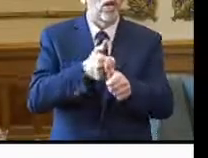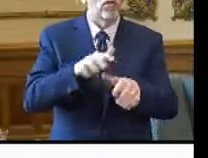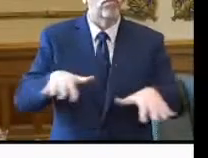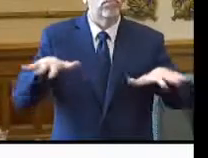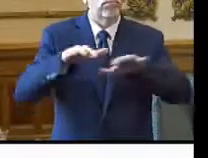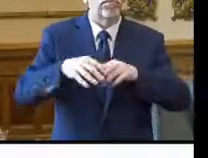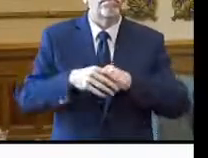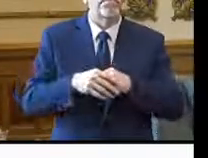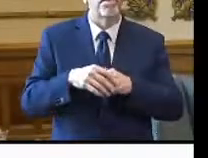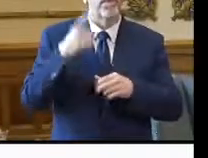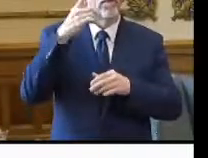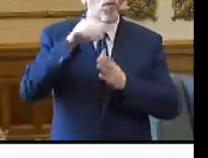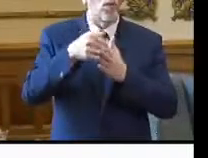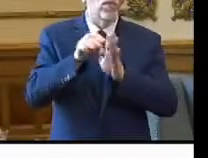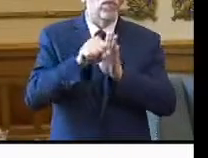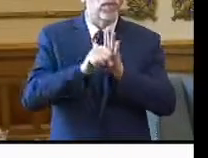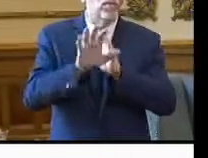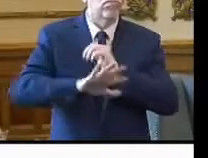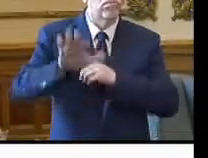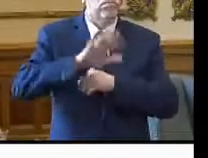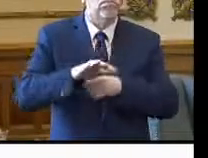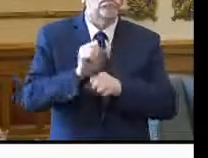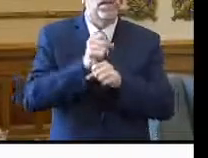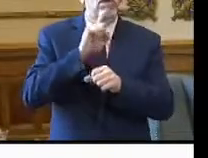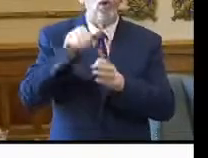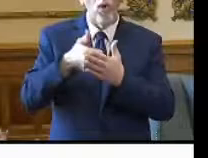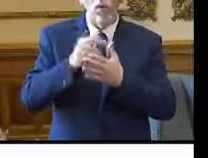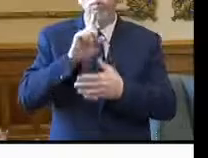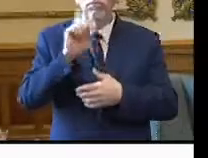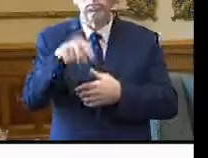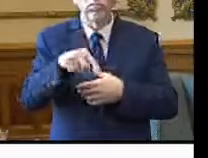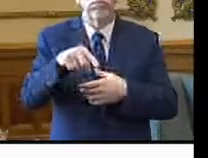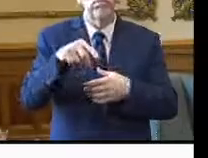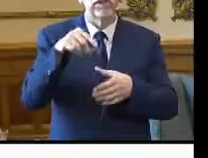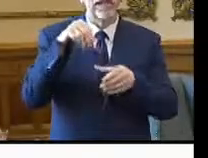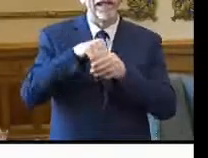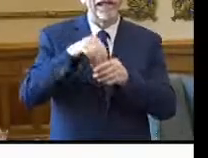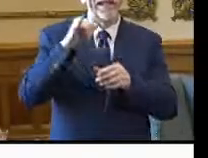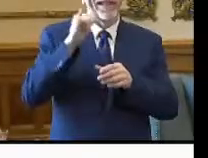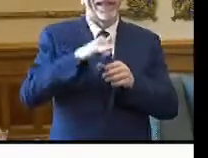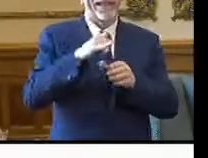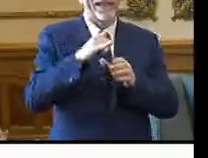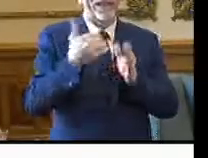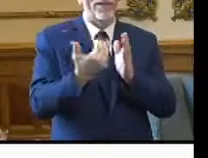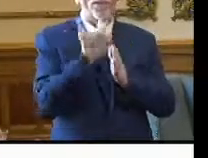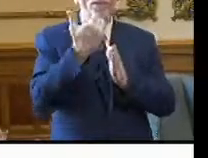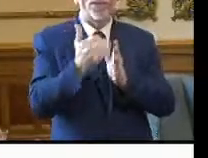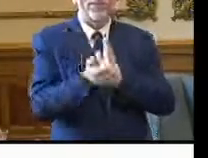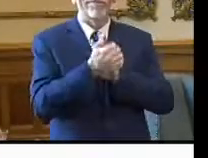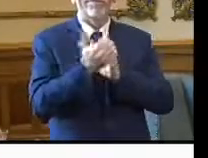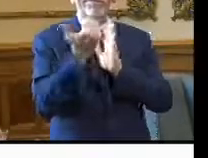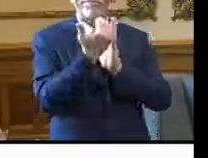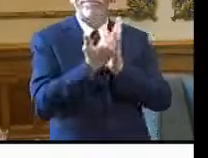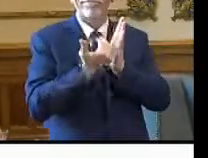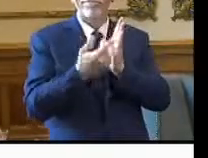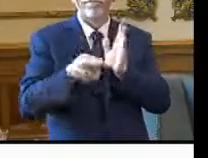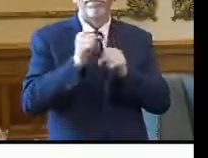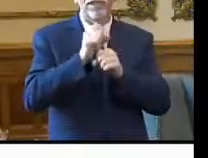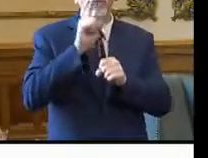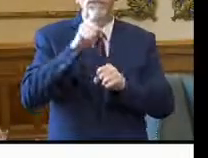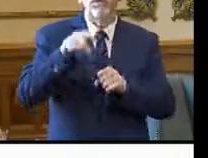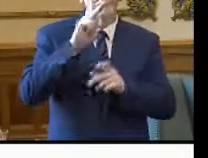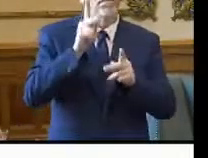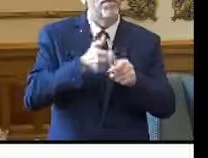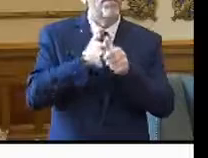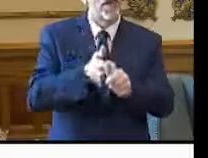This goes statewide, making sure all of these directives inside this new edition of the executive order are followed